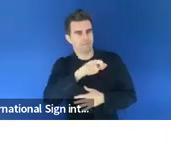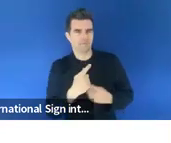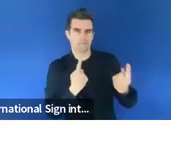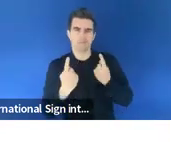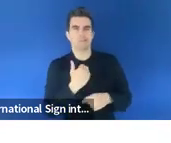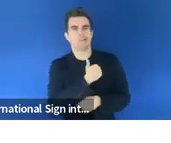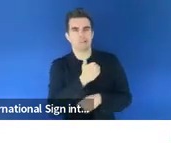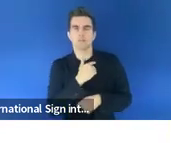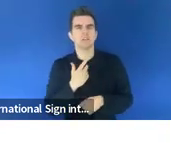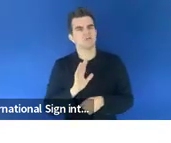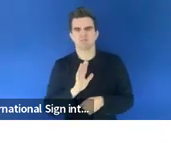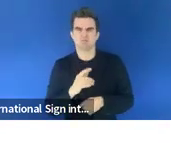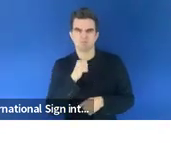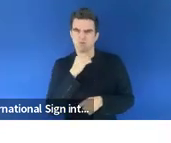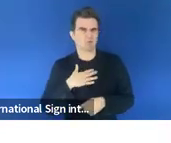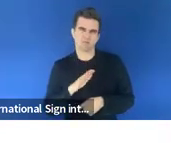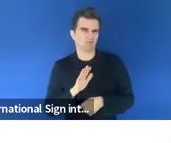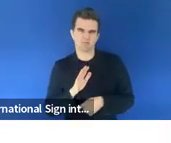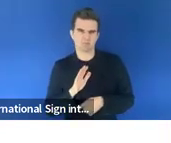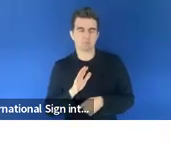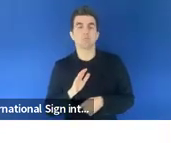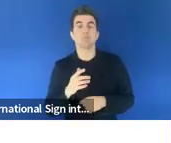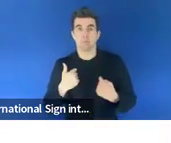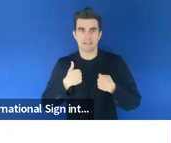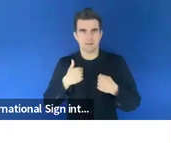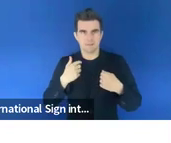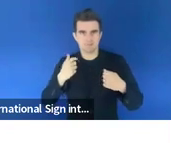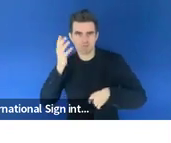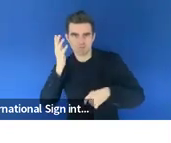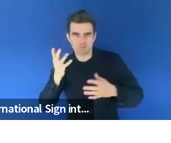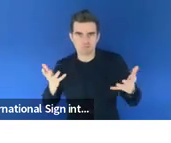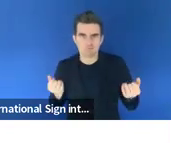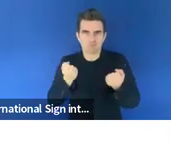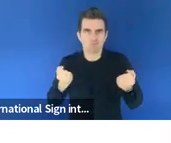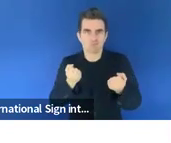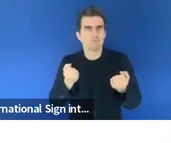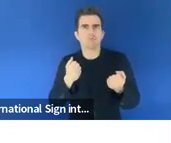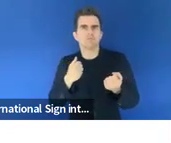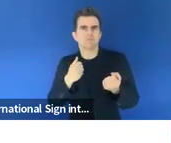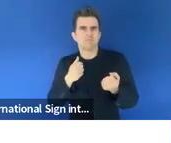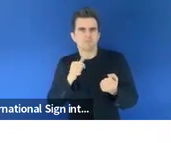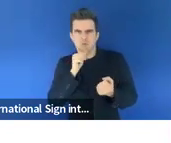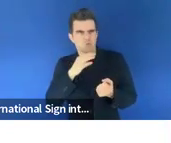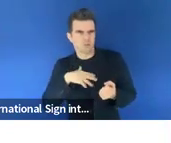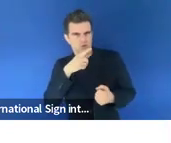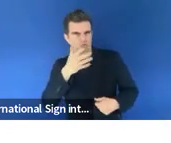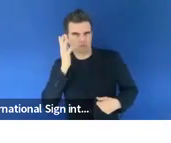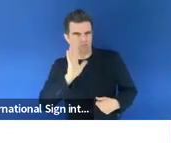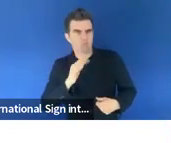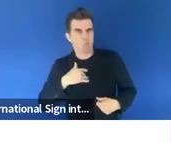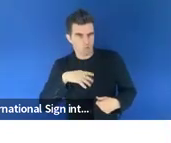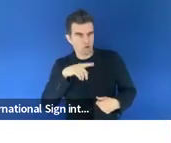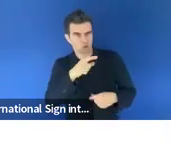I would love to be a speaker for you at your conference, but if what you really want is a workshop, I got you. I'll run that workshop. So